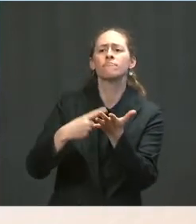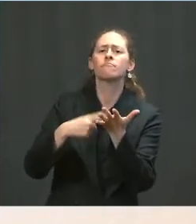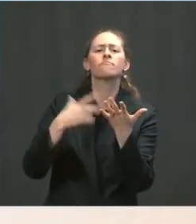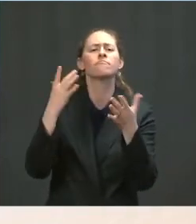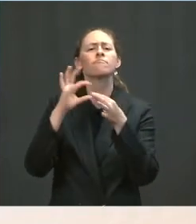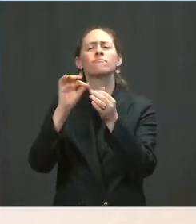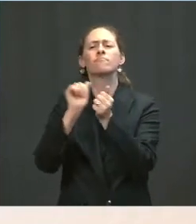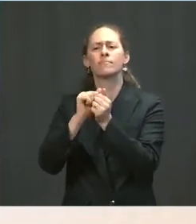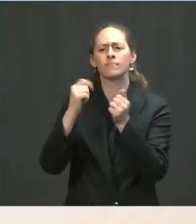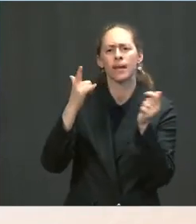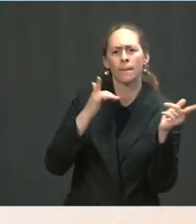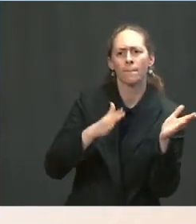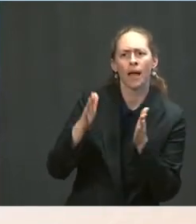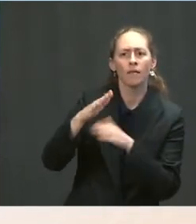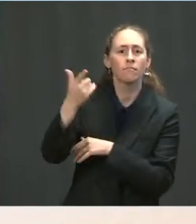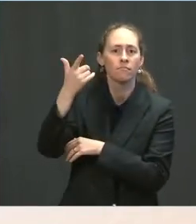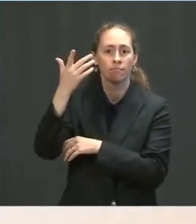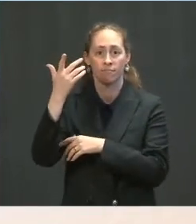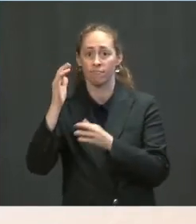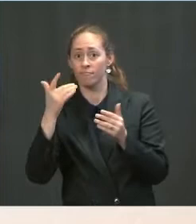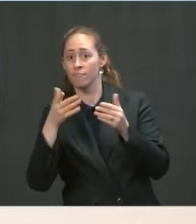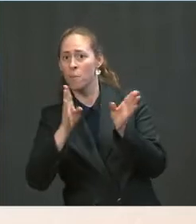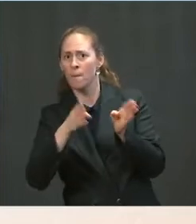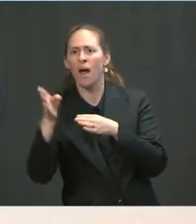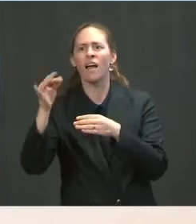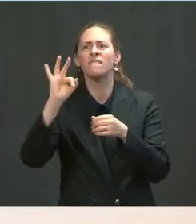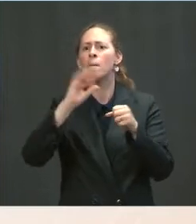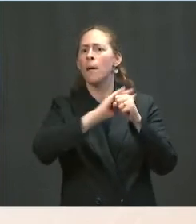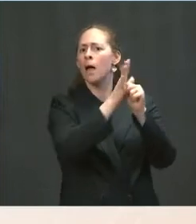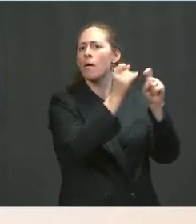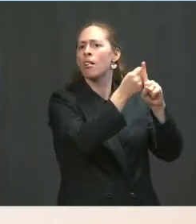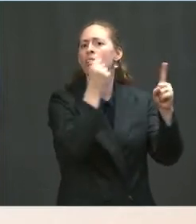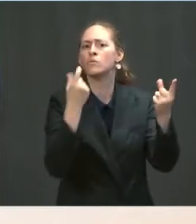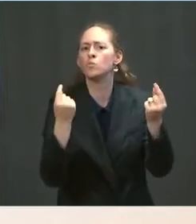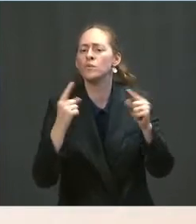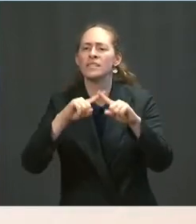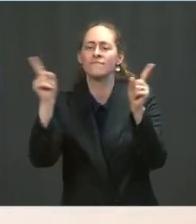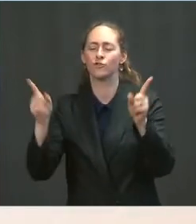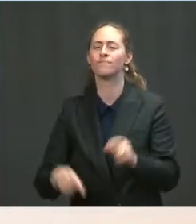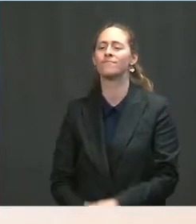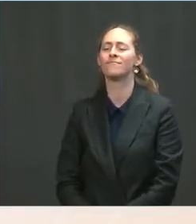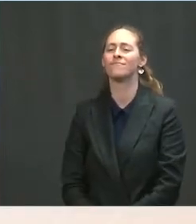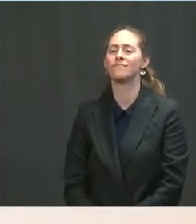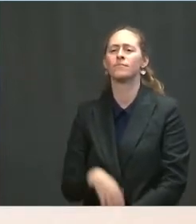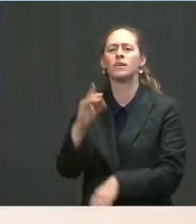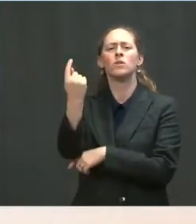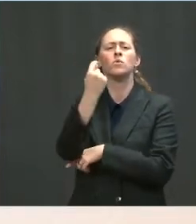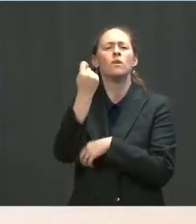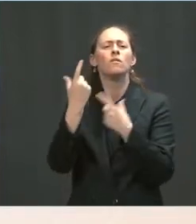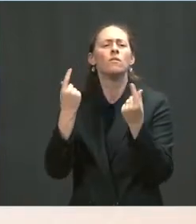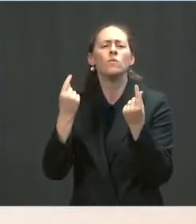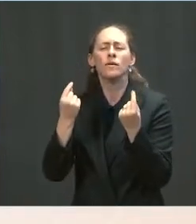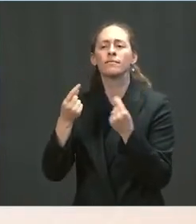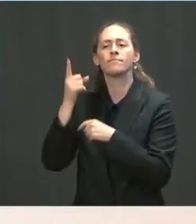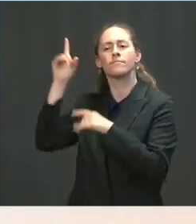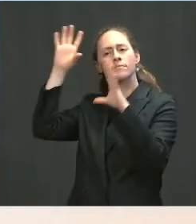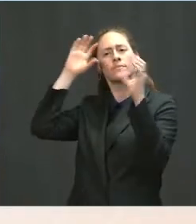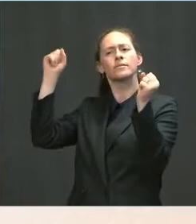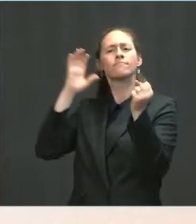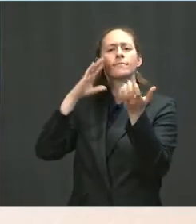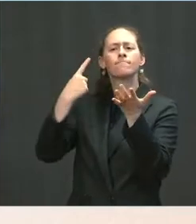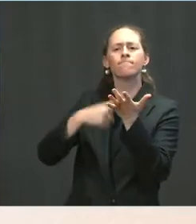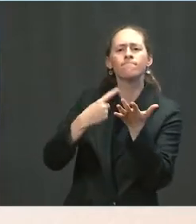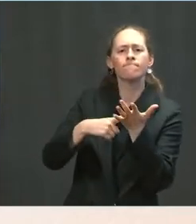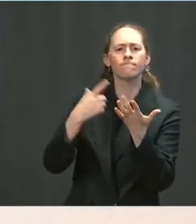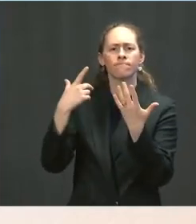future pandemics. On Tuesday, the President will deliver remarks on the administration's progress delivering vaccines to the world to